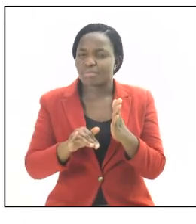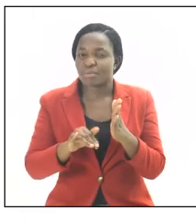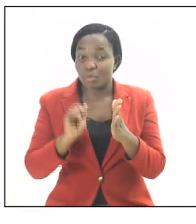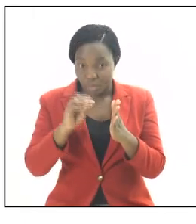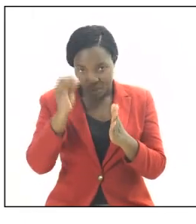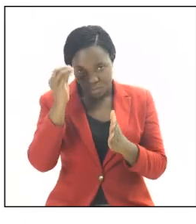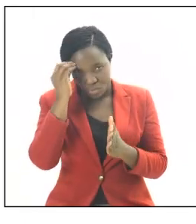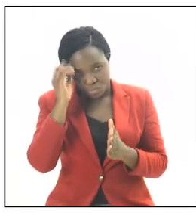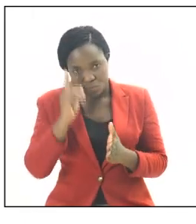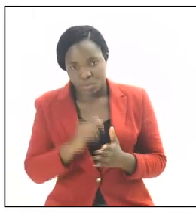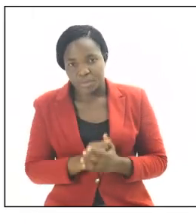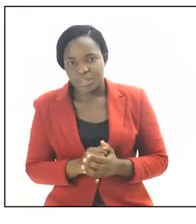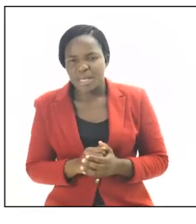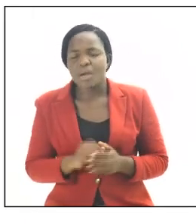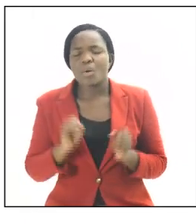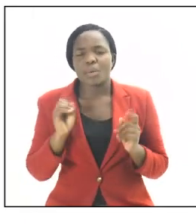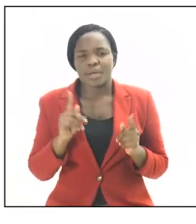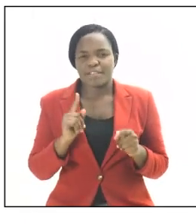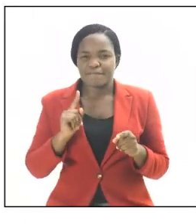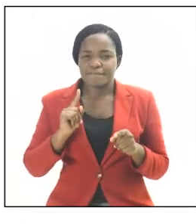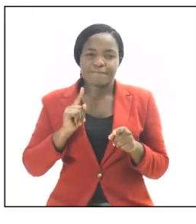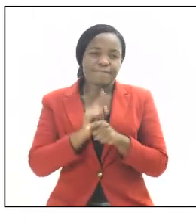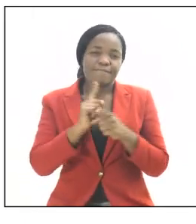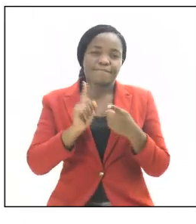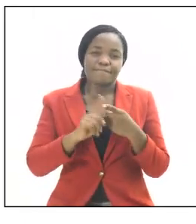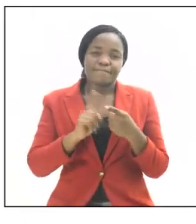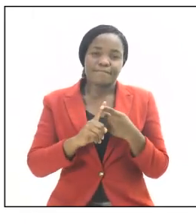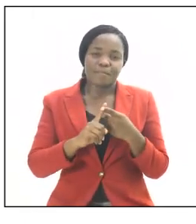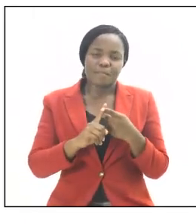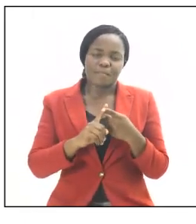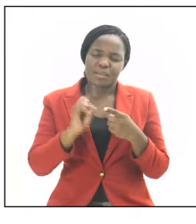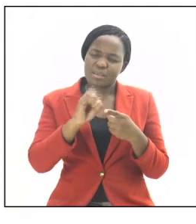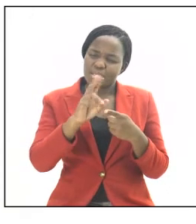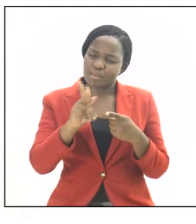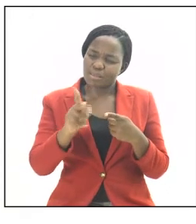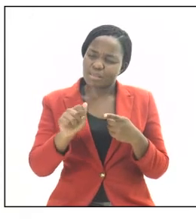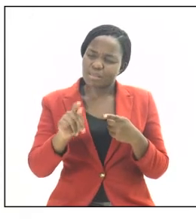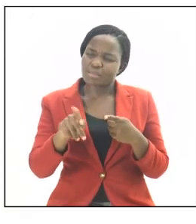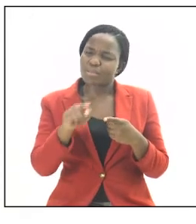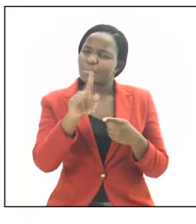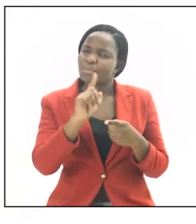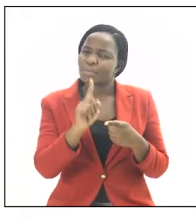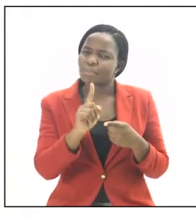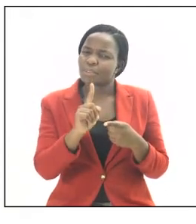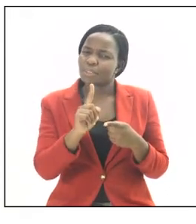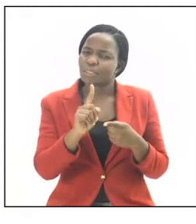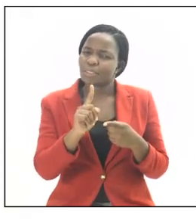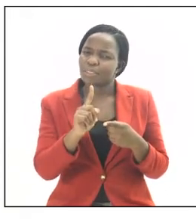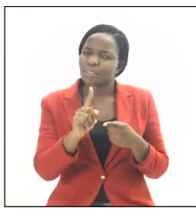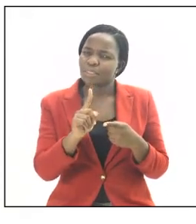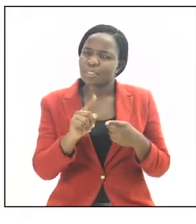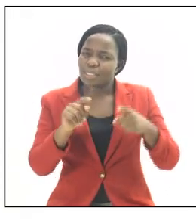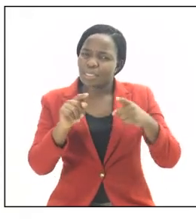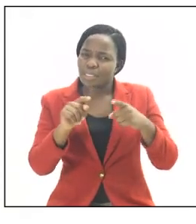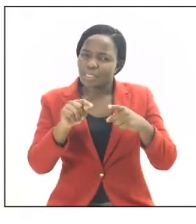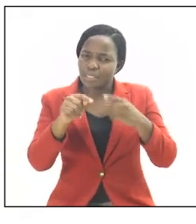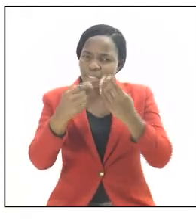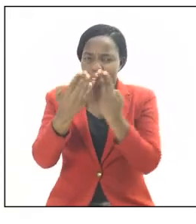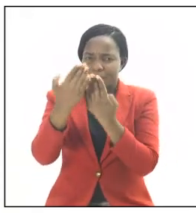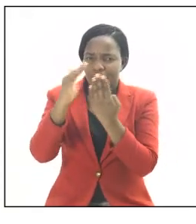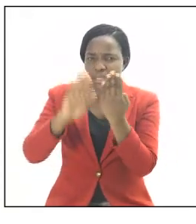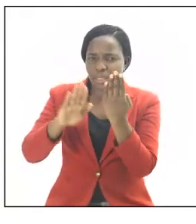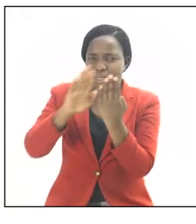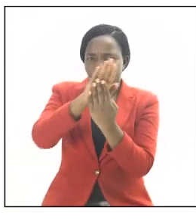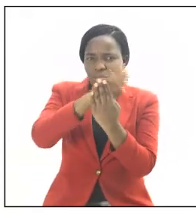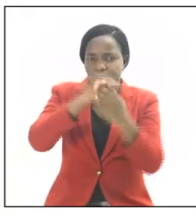Okay. First, we must look at what shapes we have. The shaded region is the background. It's